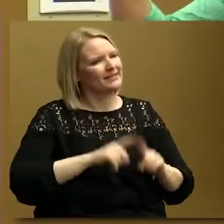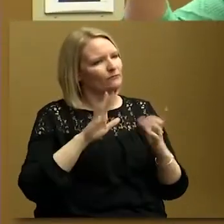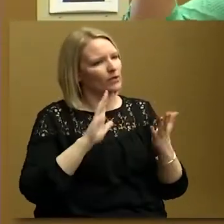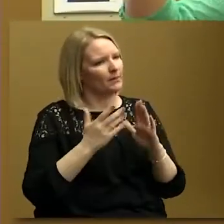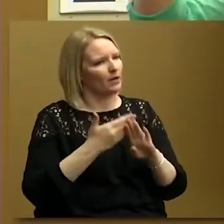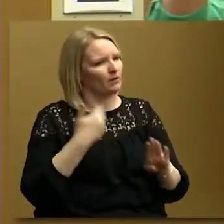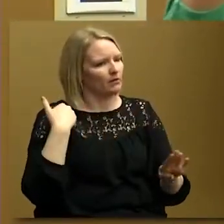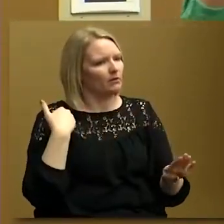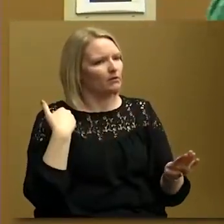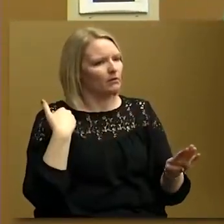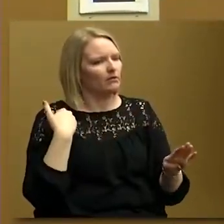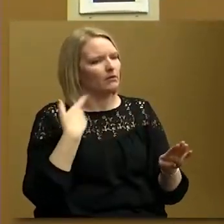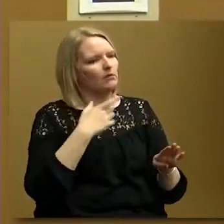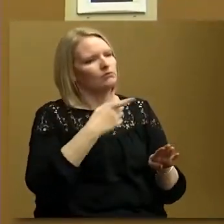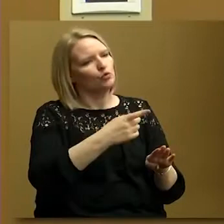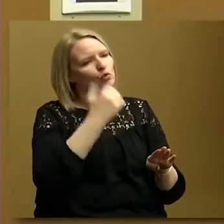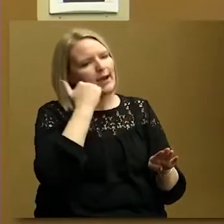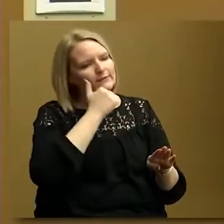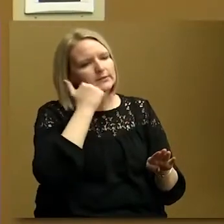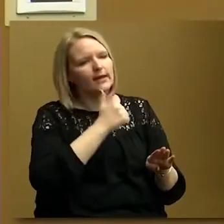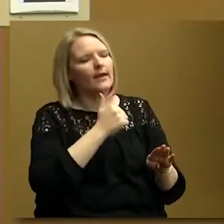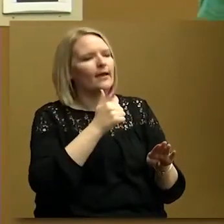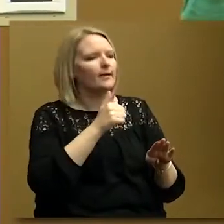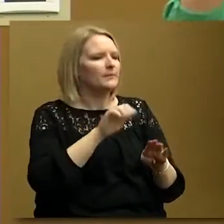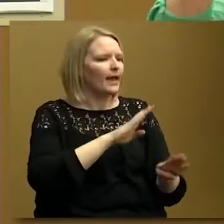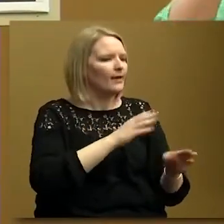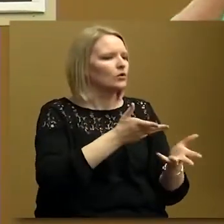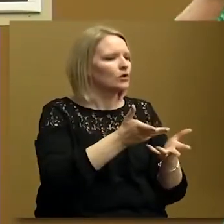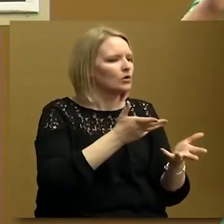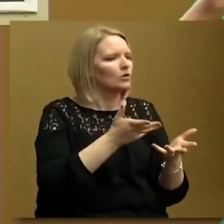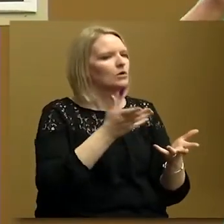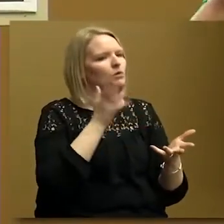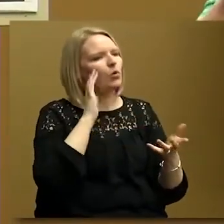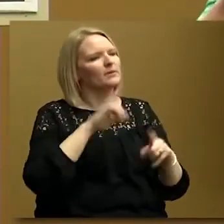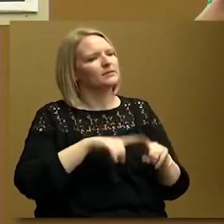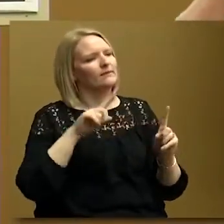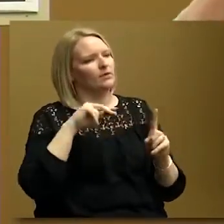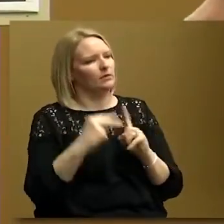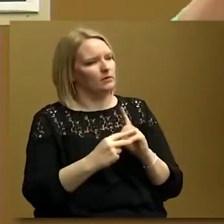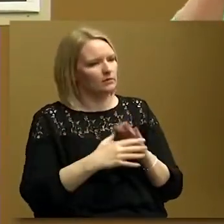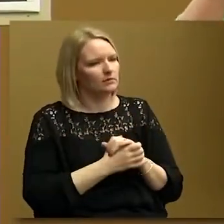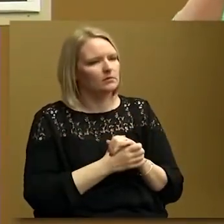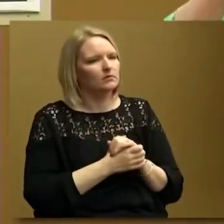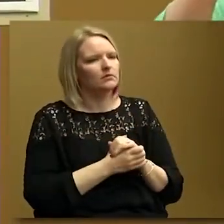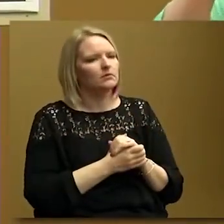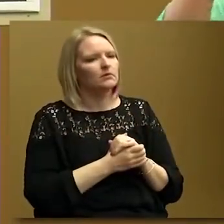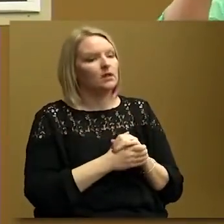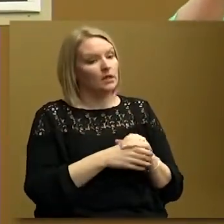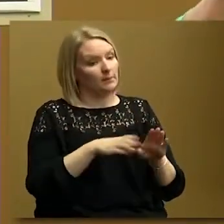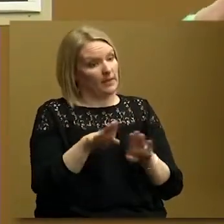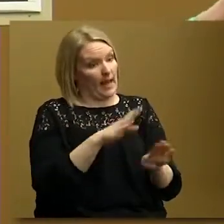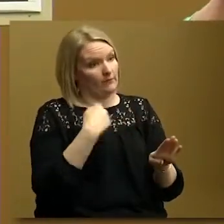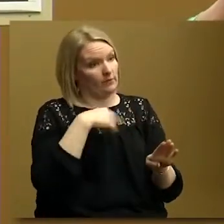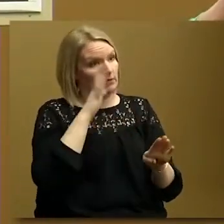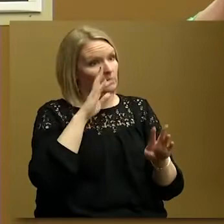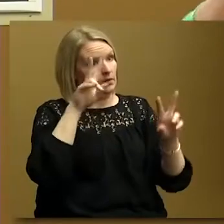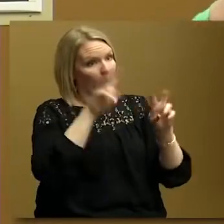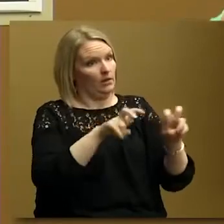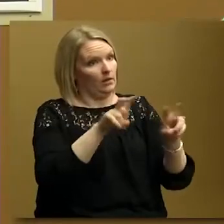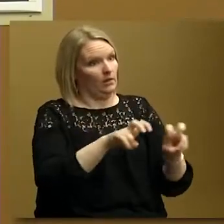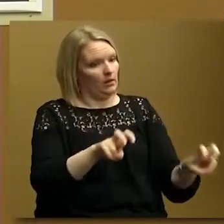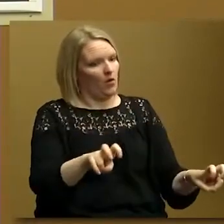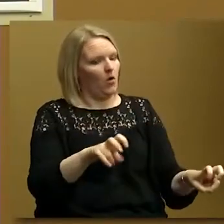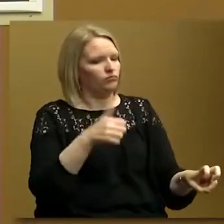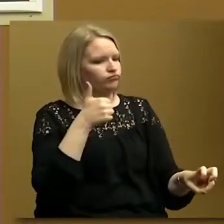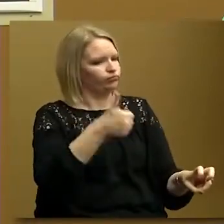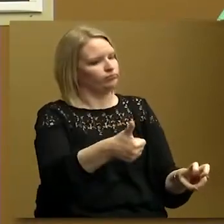typically do in your day-to-day with behavior. So now we're going to look at behavior, and we're going to celebrate that there is behavior, and